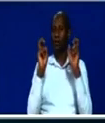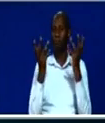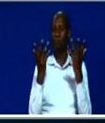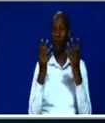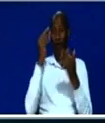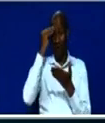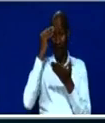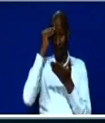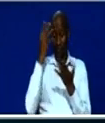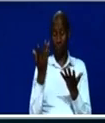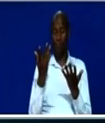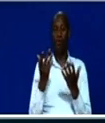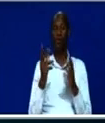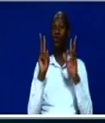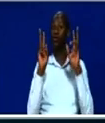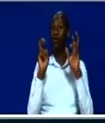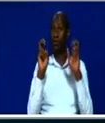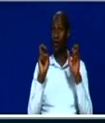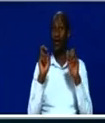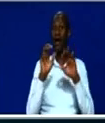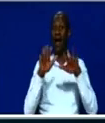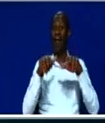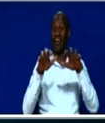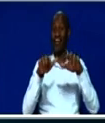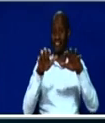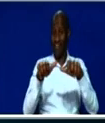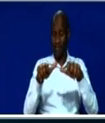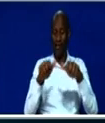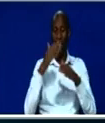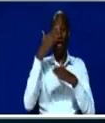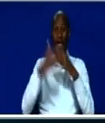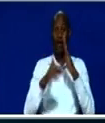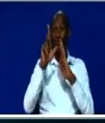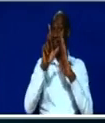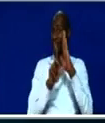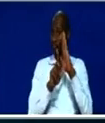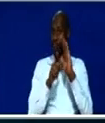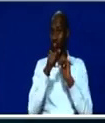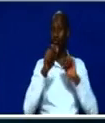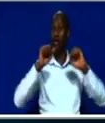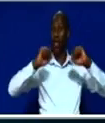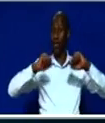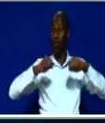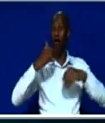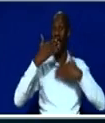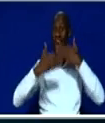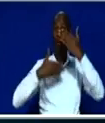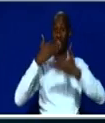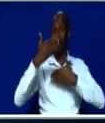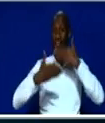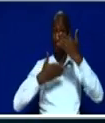handle today is the topic on agriculture. By the end of the lesson, you should be able to answer the